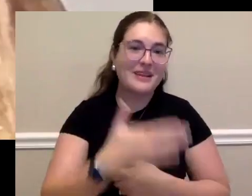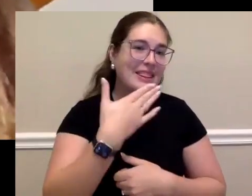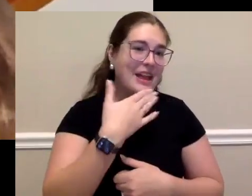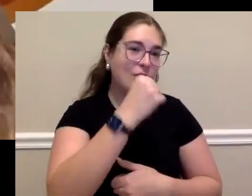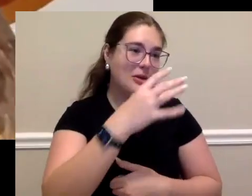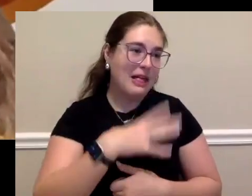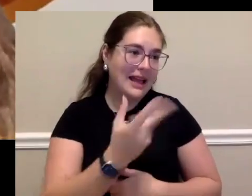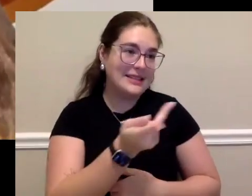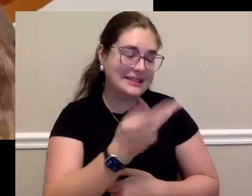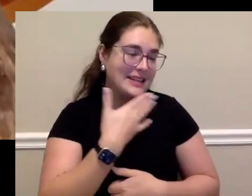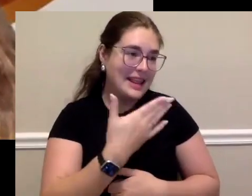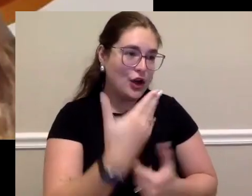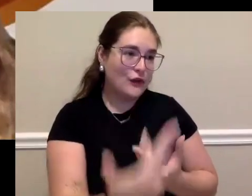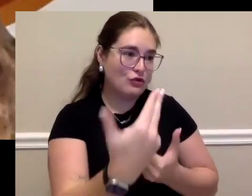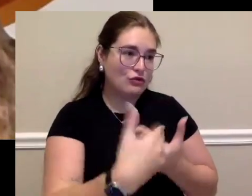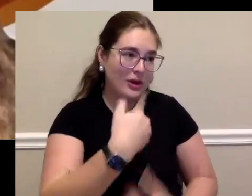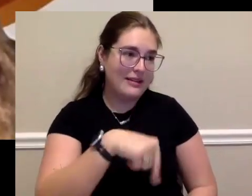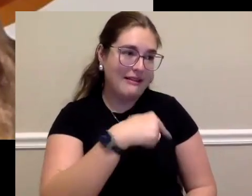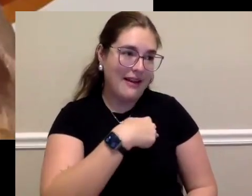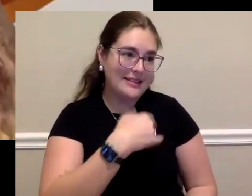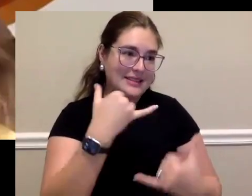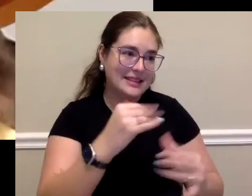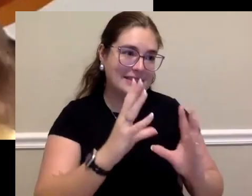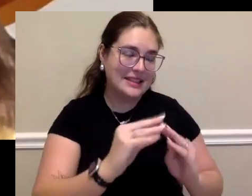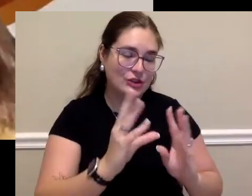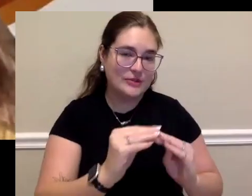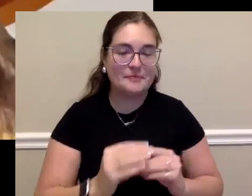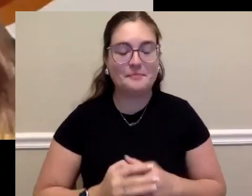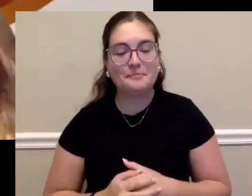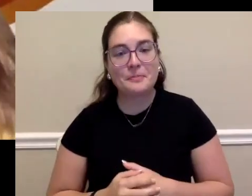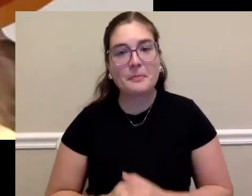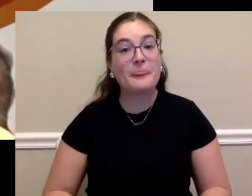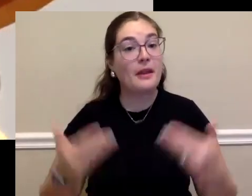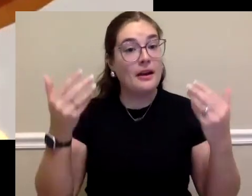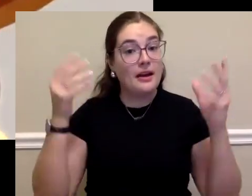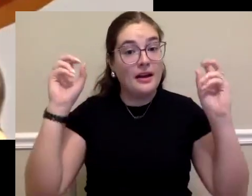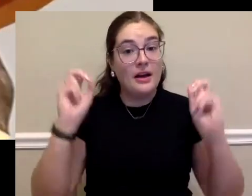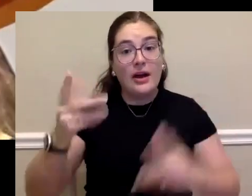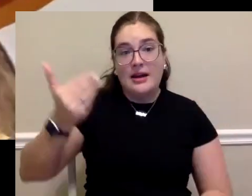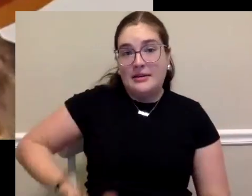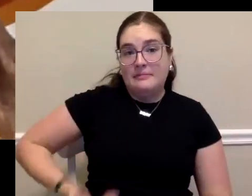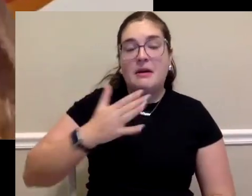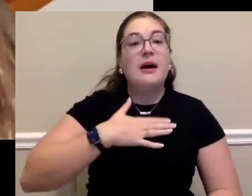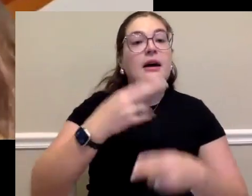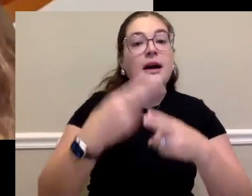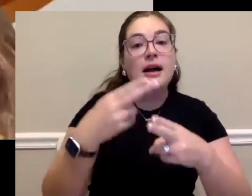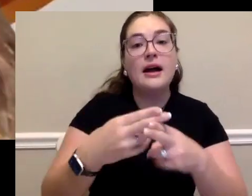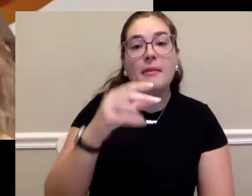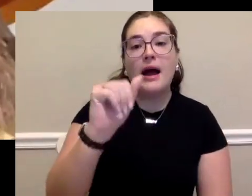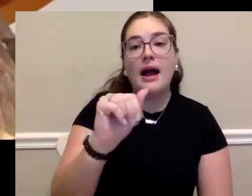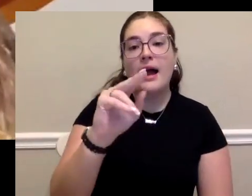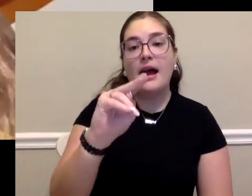ladies, for joining the session. Okay, my name is Ana Lia Lang. I am the